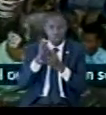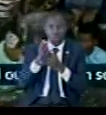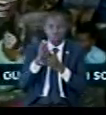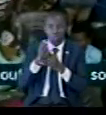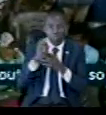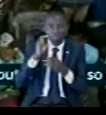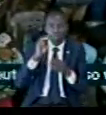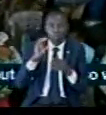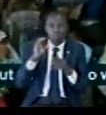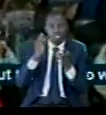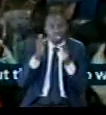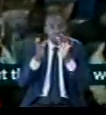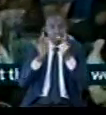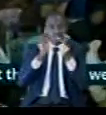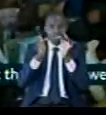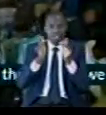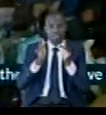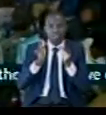form